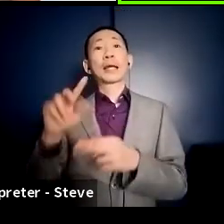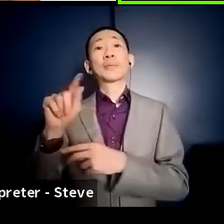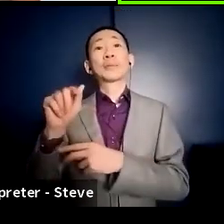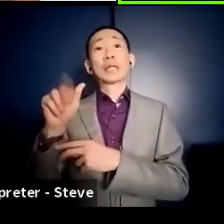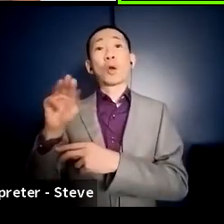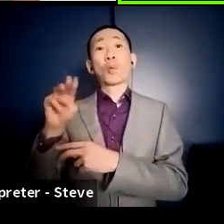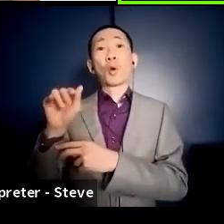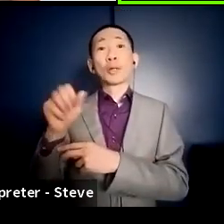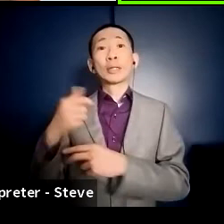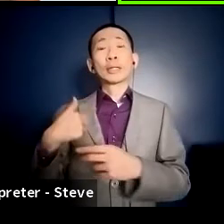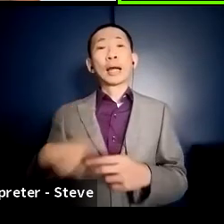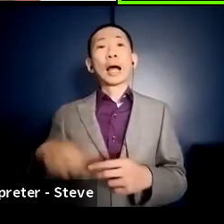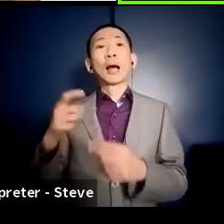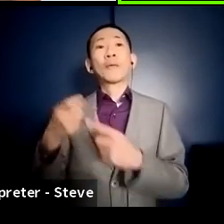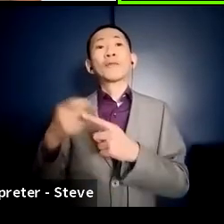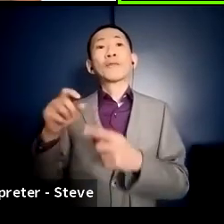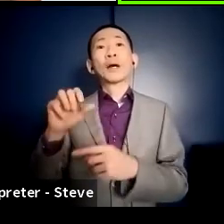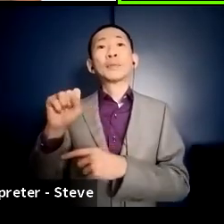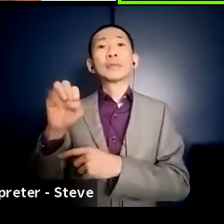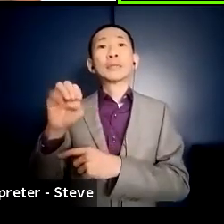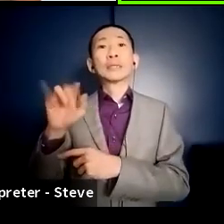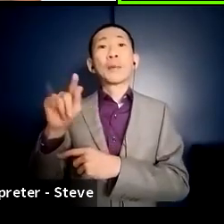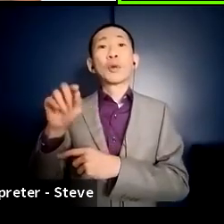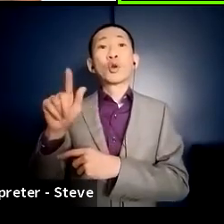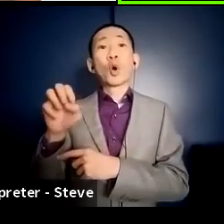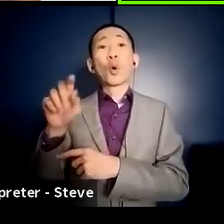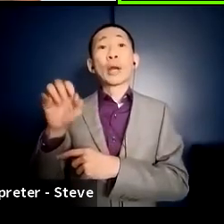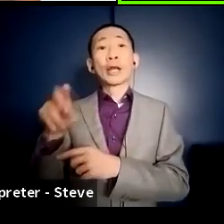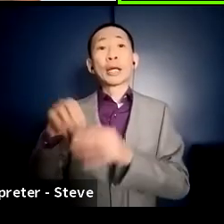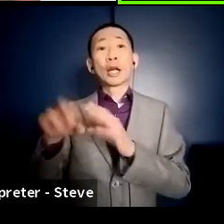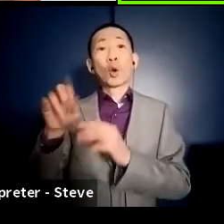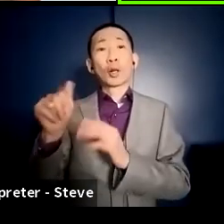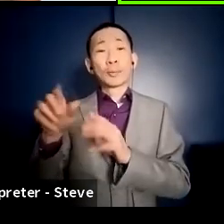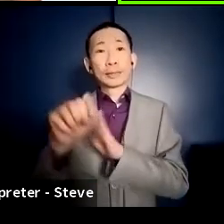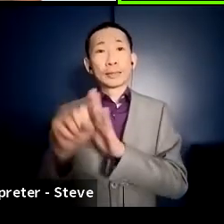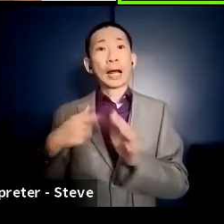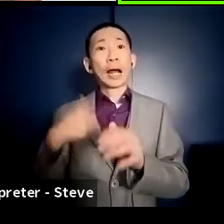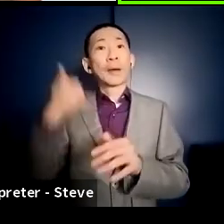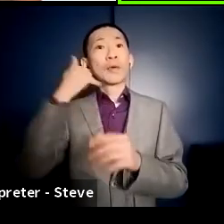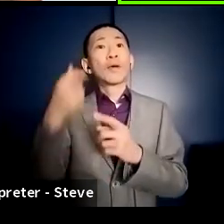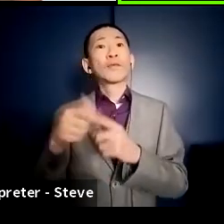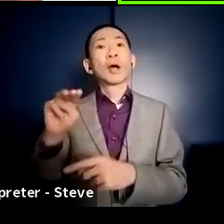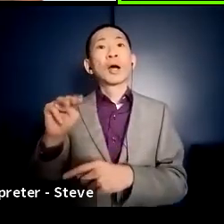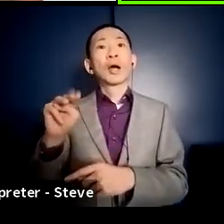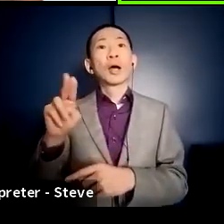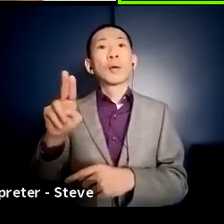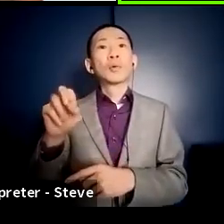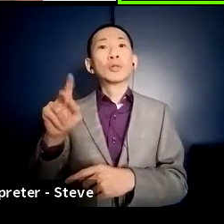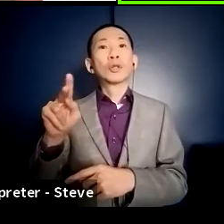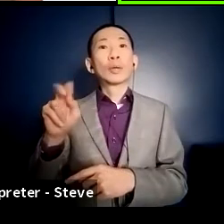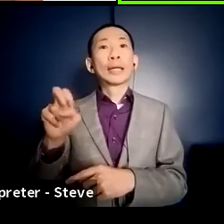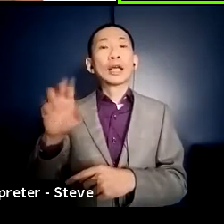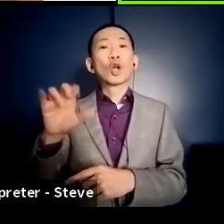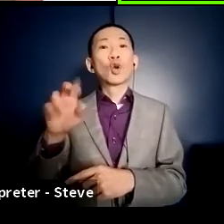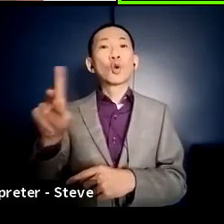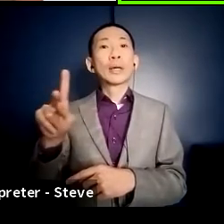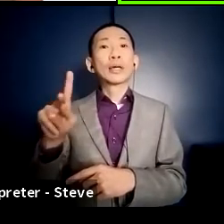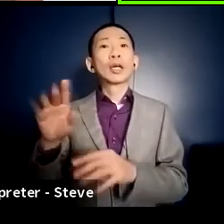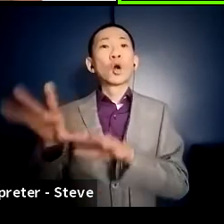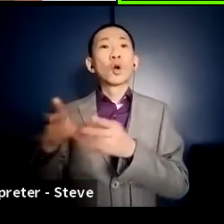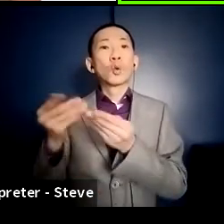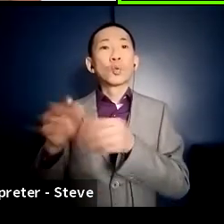I'm a citizen of the Seminole Nation of Oklahoma. I'm calling in from the Muscogee Creek Reservation and the site of the 1921 burning